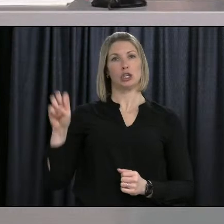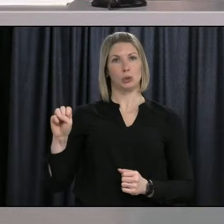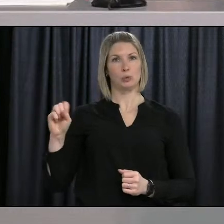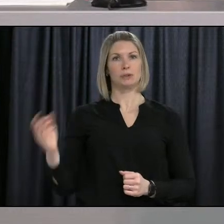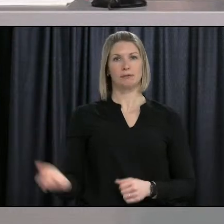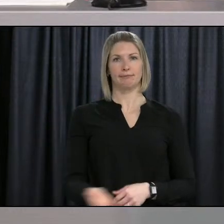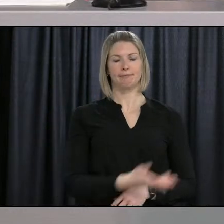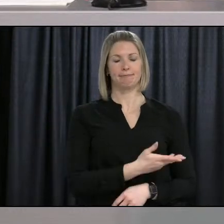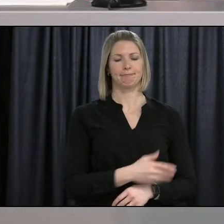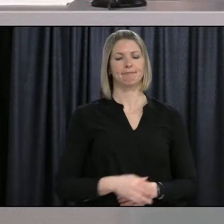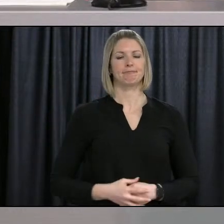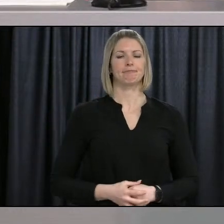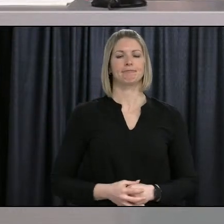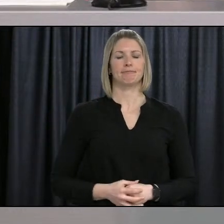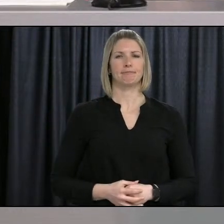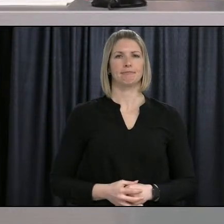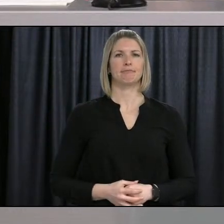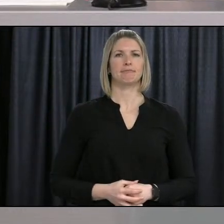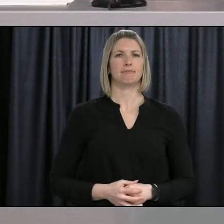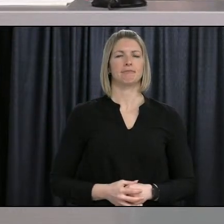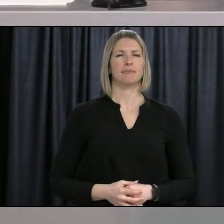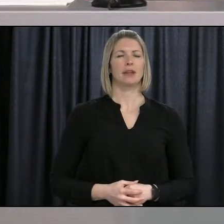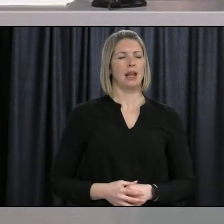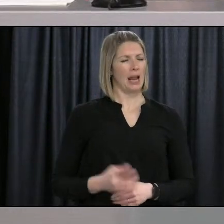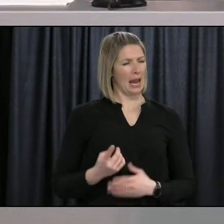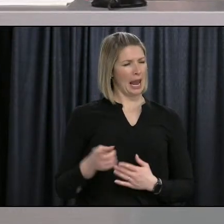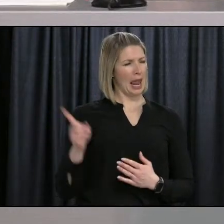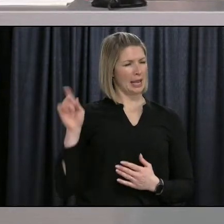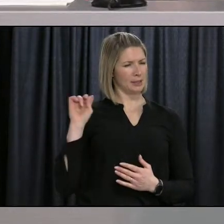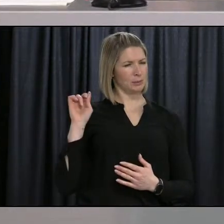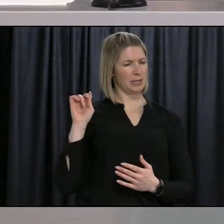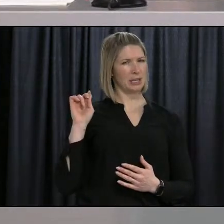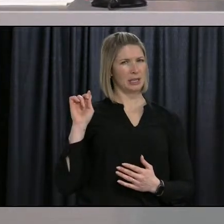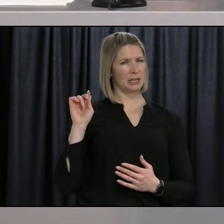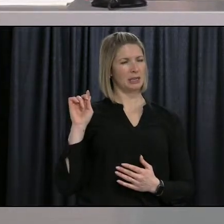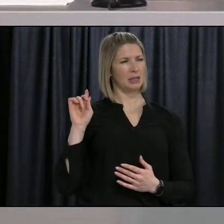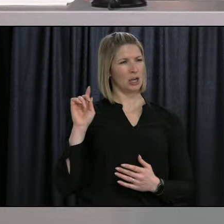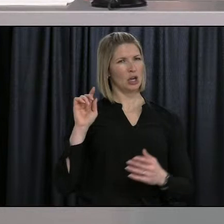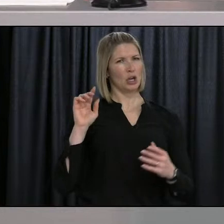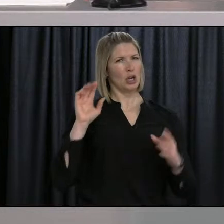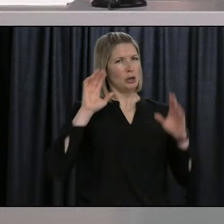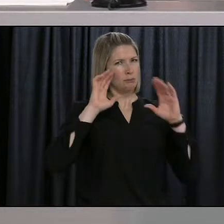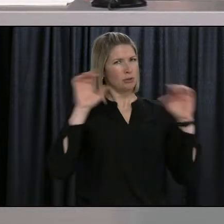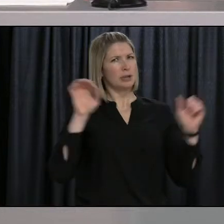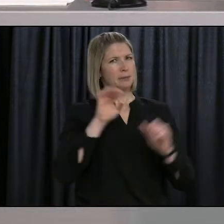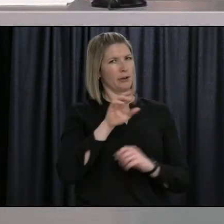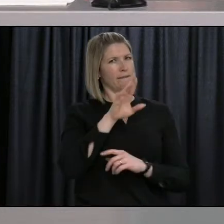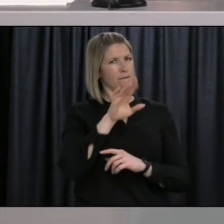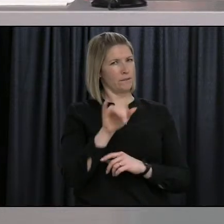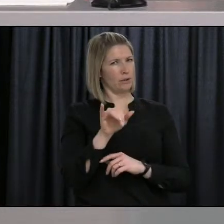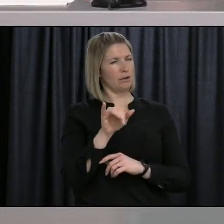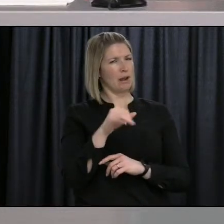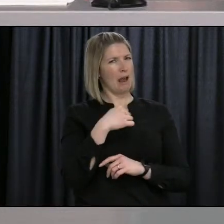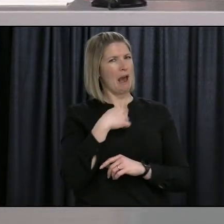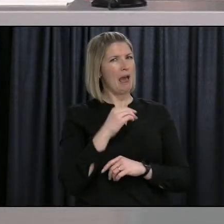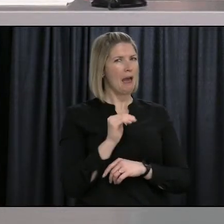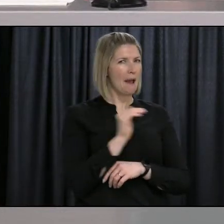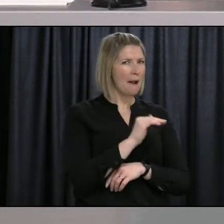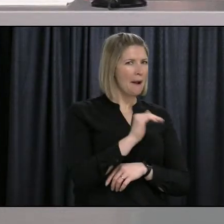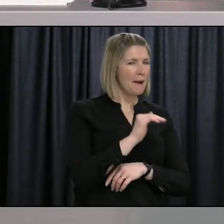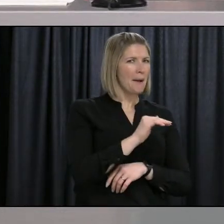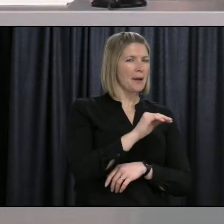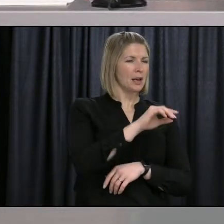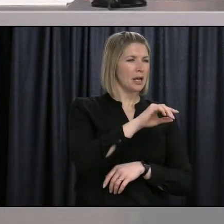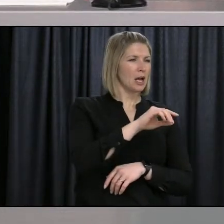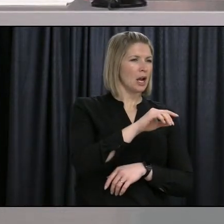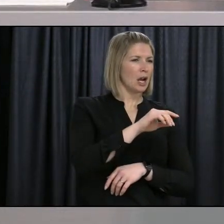Premier Fury, last Friday I asked you about the Manitoba plan to contract on their own, apart from the federal government plan,